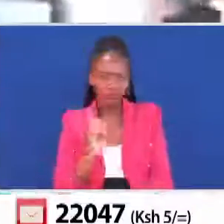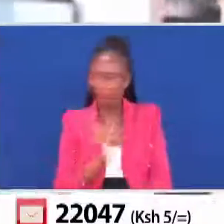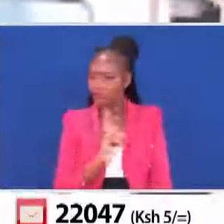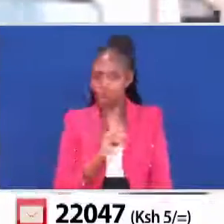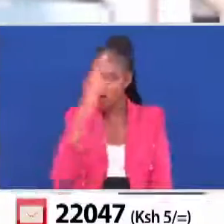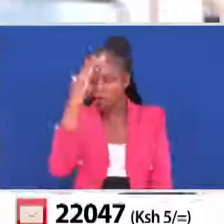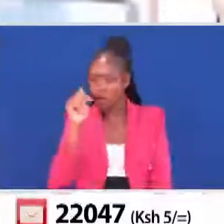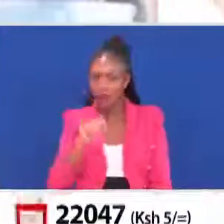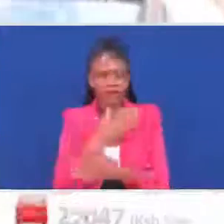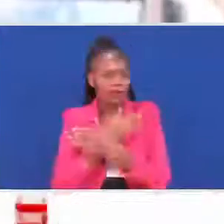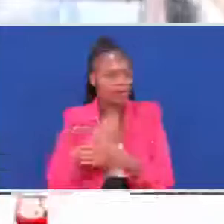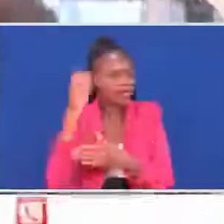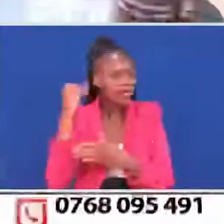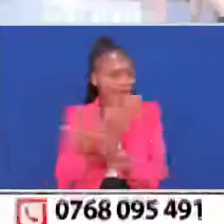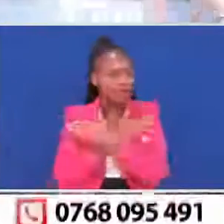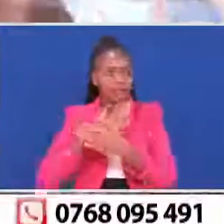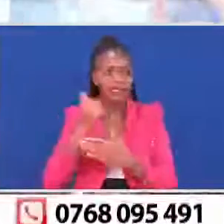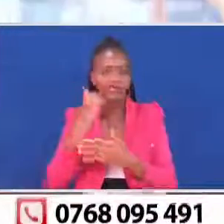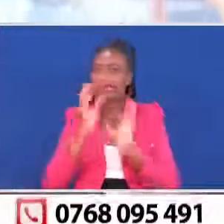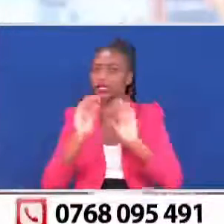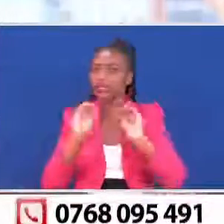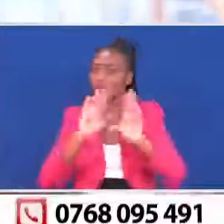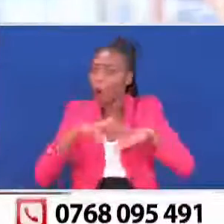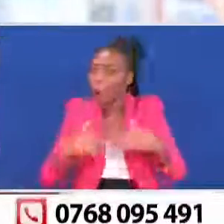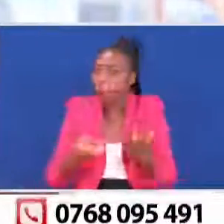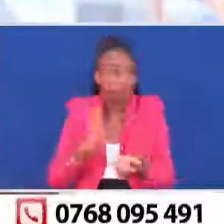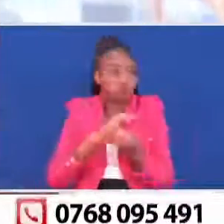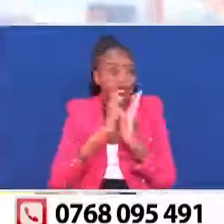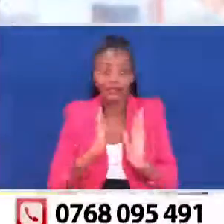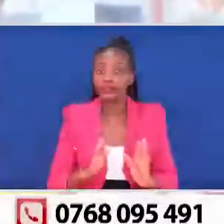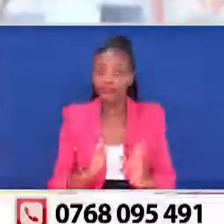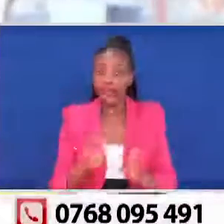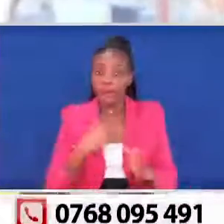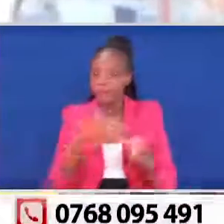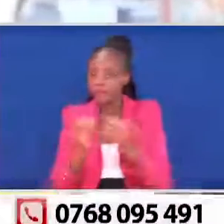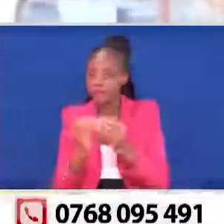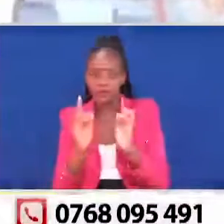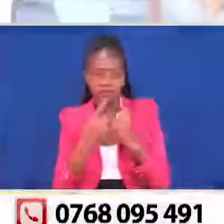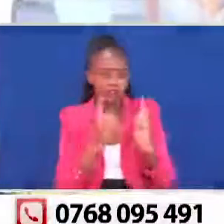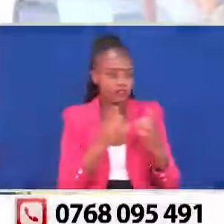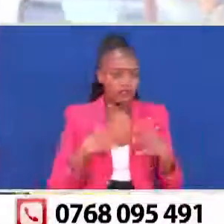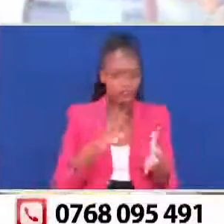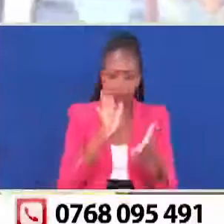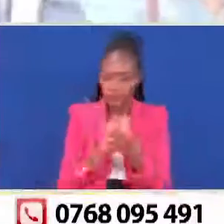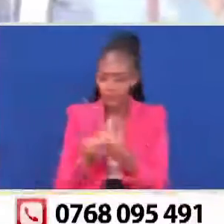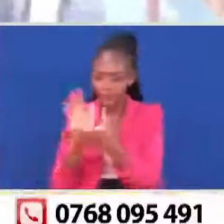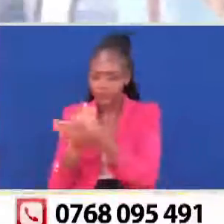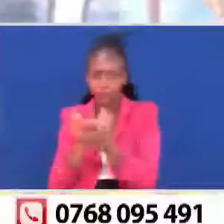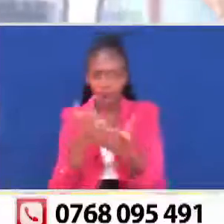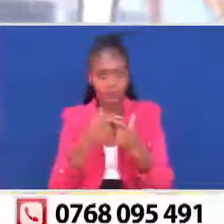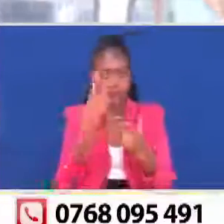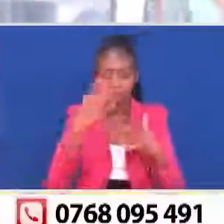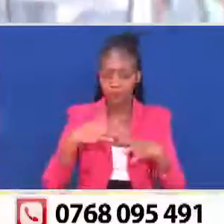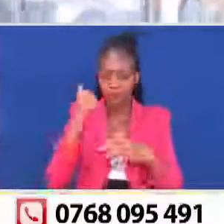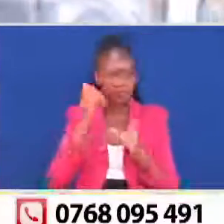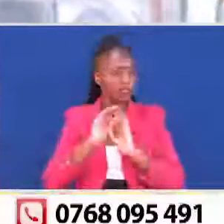Sasa hakuna rafiki yangu nimesikia amegonjeka kama relative wangu. Mostly na interact na watu wengi na salimiana na watu wengi, but kitu